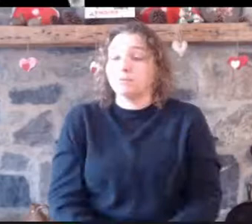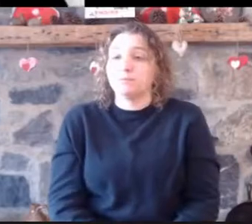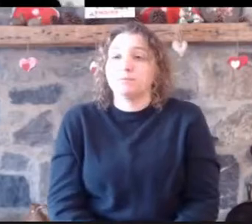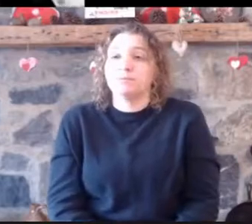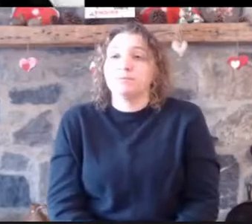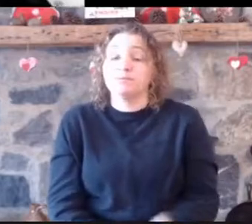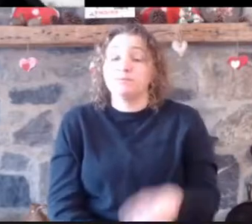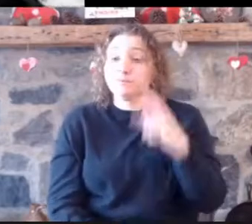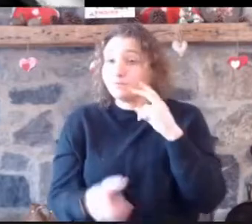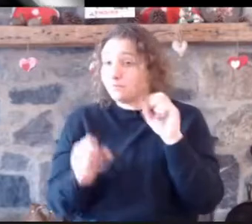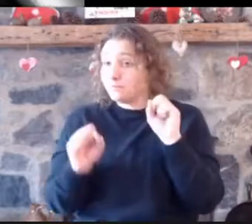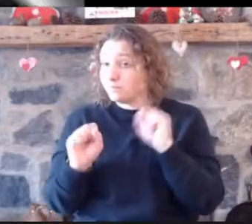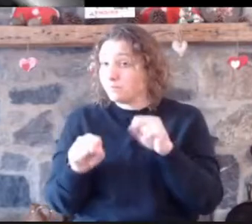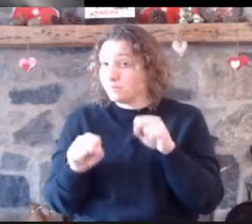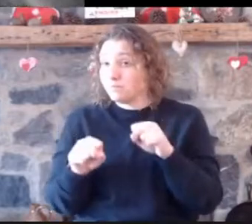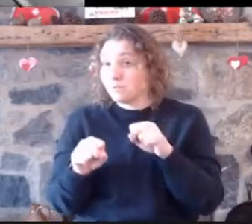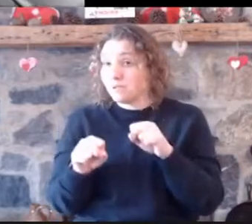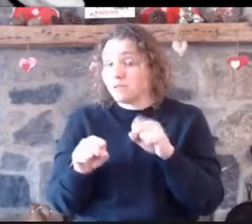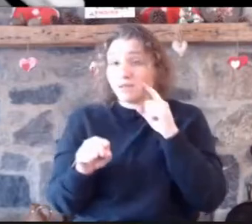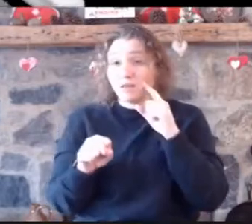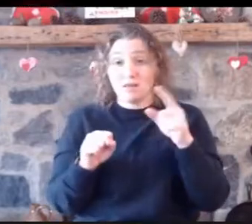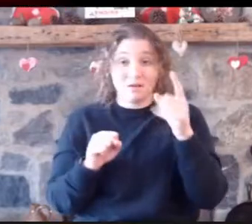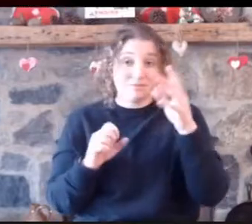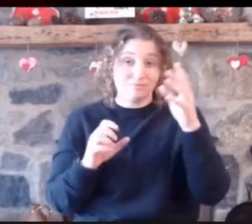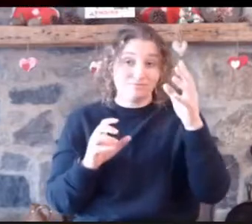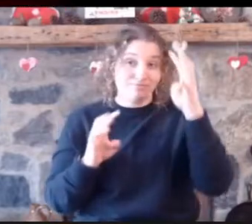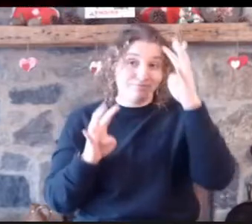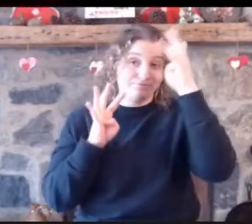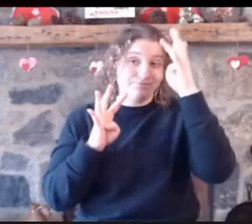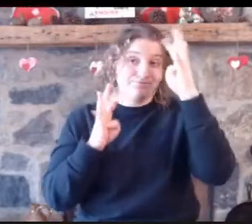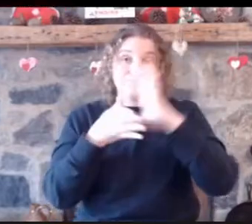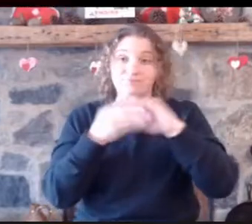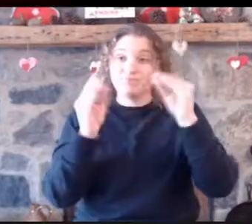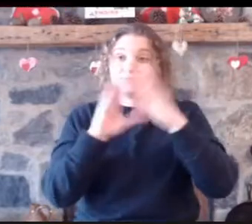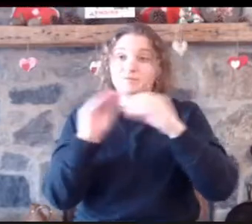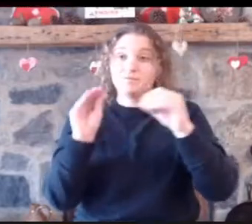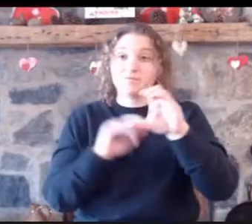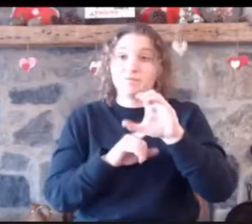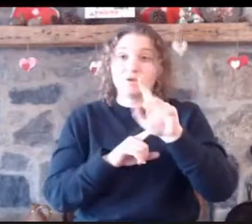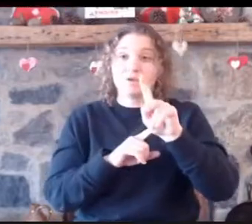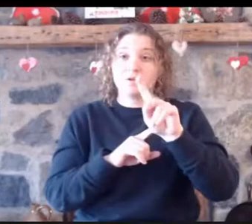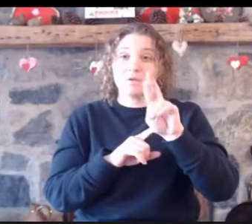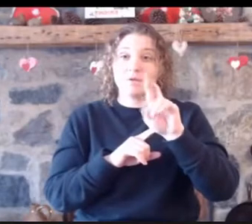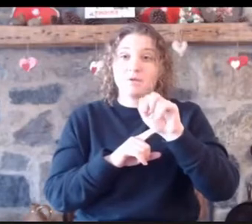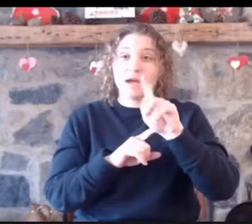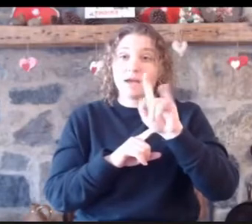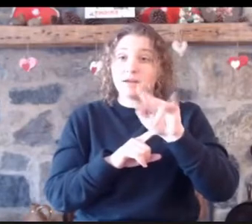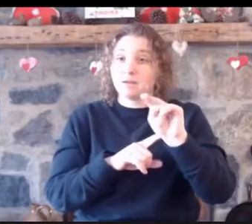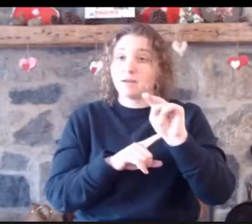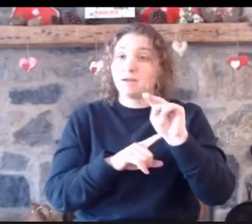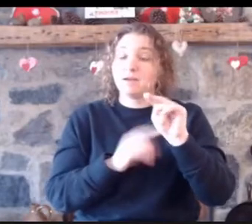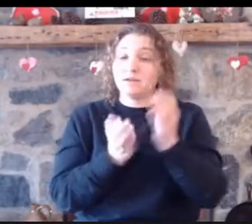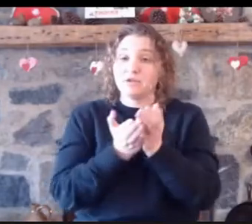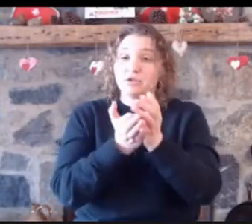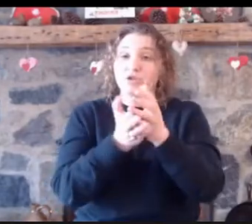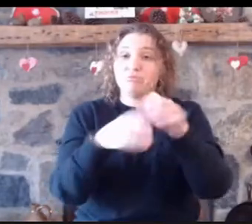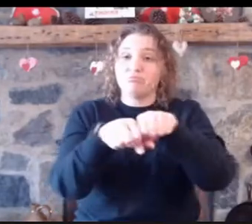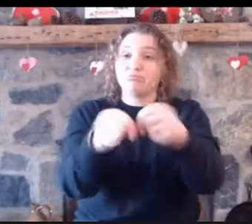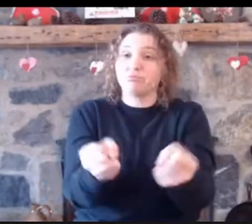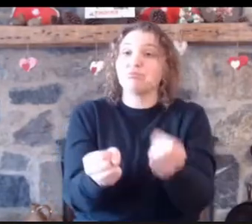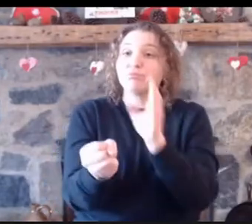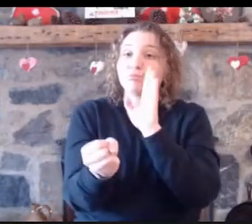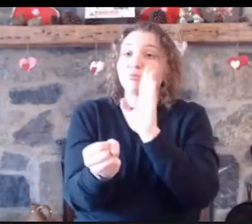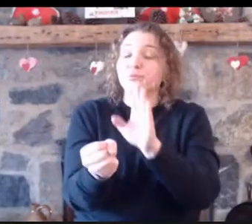So could this be the legendary Kraken, breaker of ships? We just now know they're